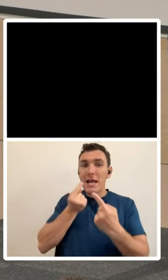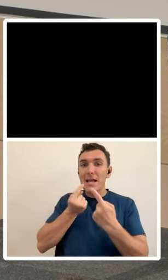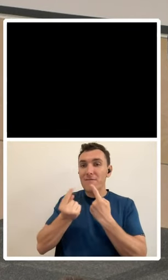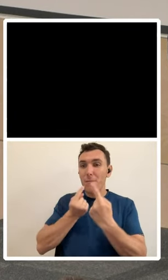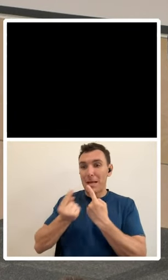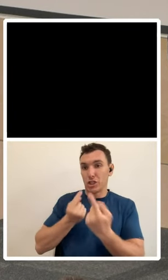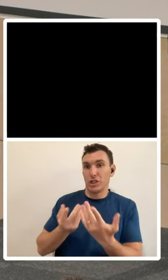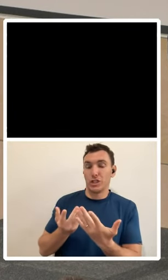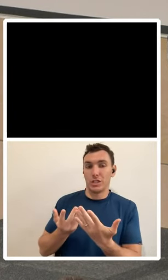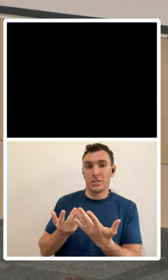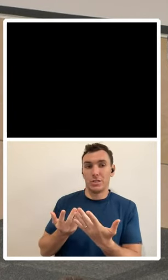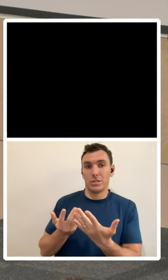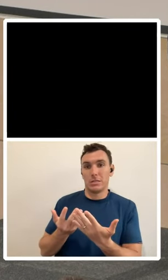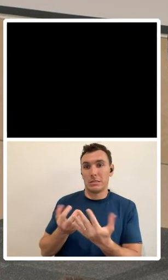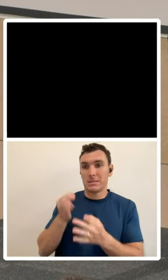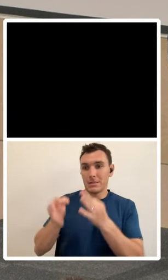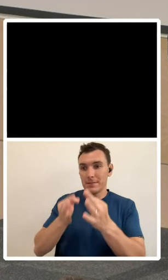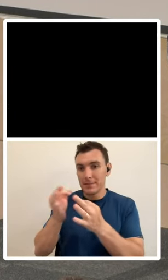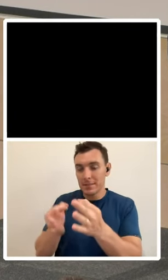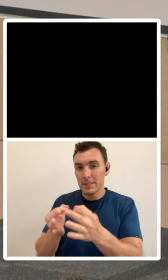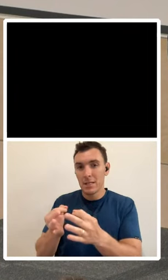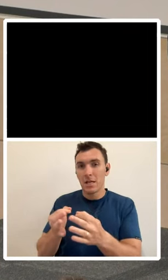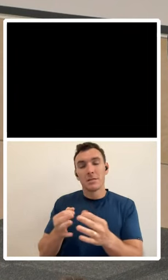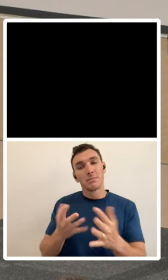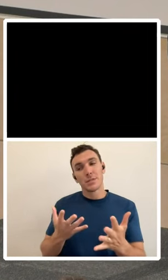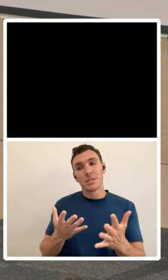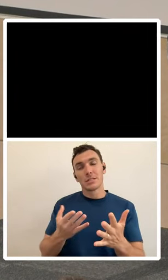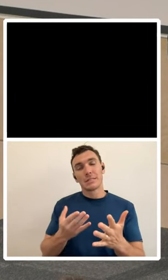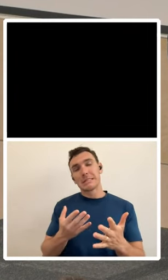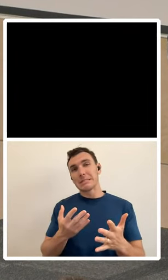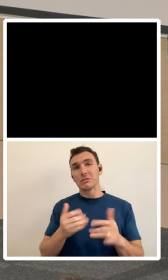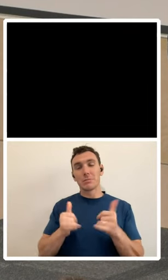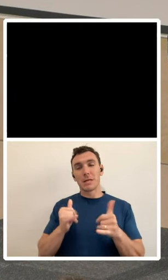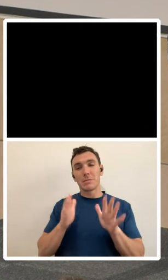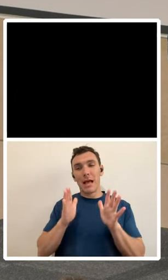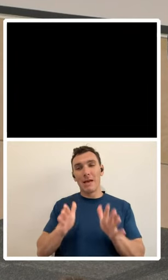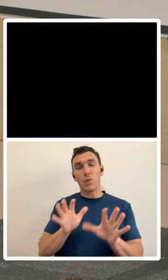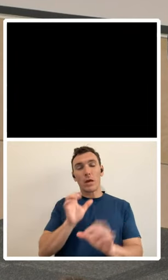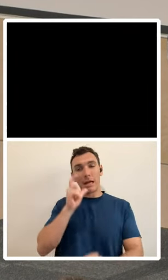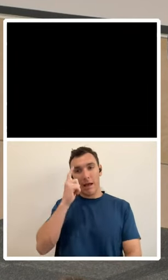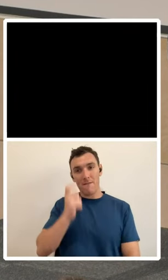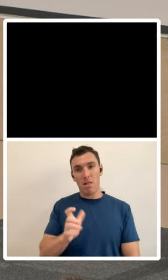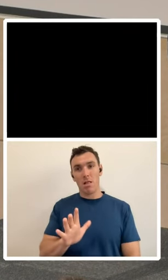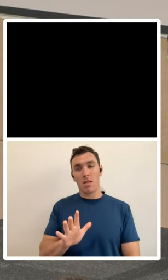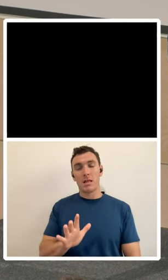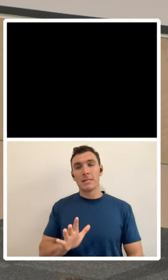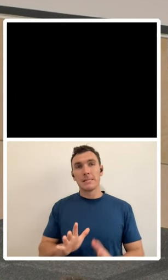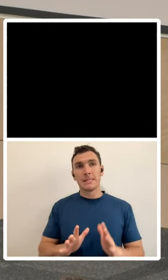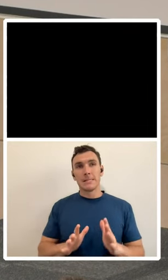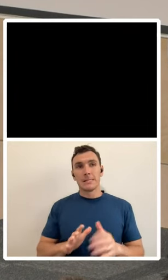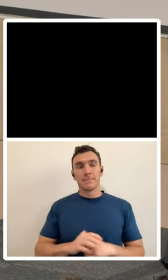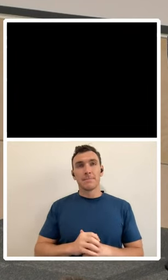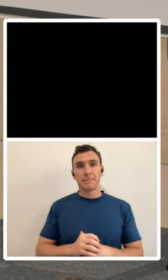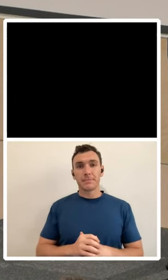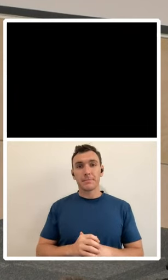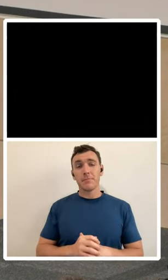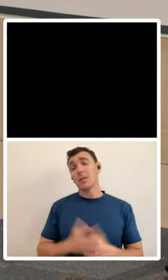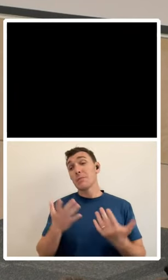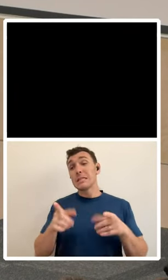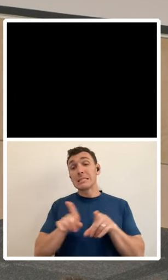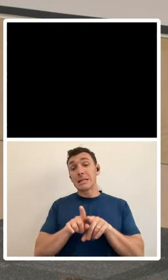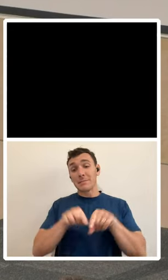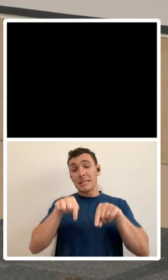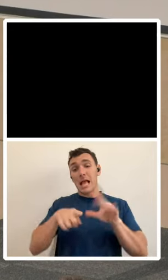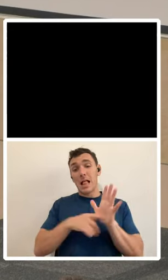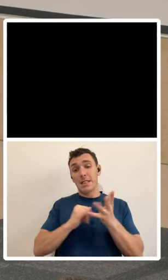of delicate about it and careful about it. But I think, especially in a place like this where there's a lot of students who are from rich backgrounds, and even if you're not from a rich